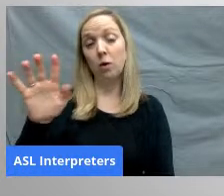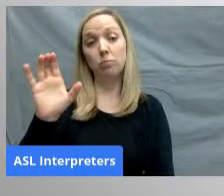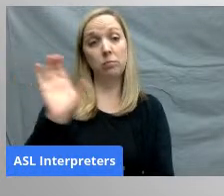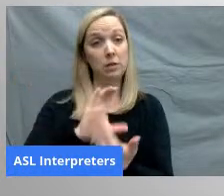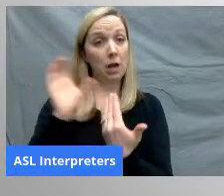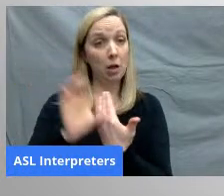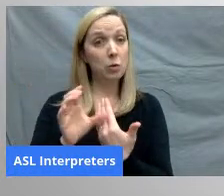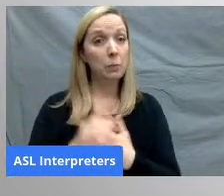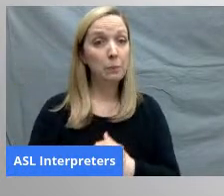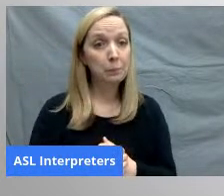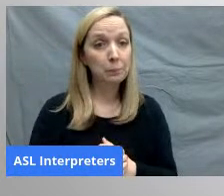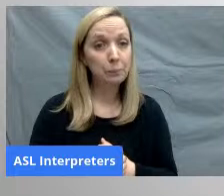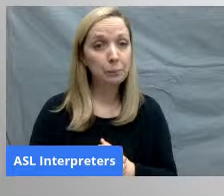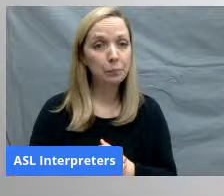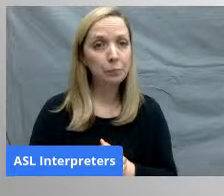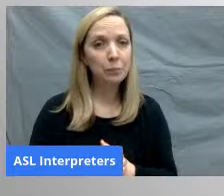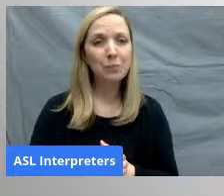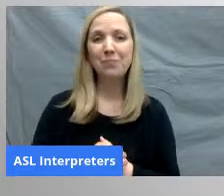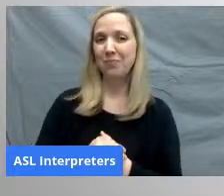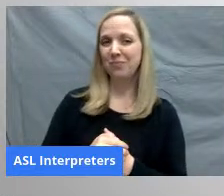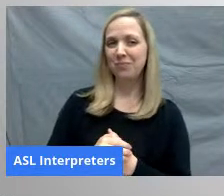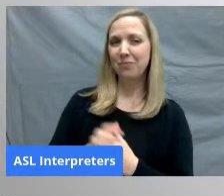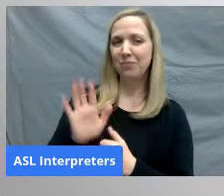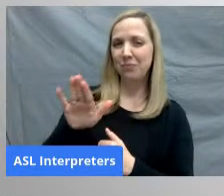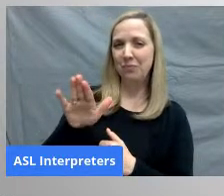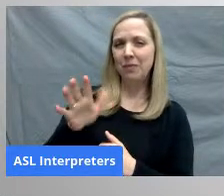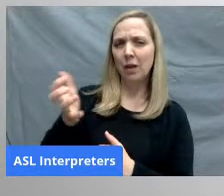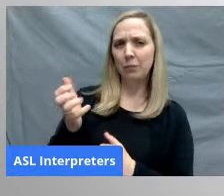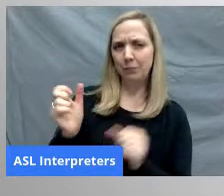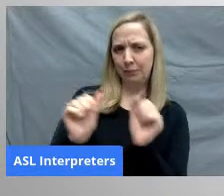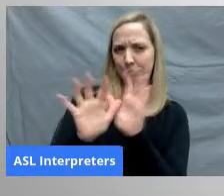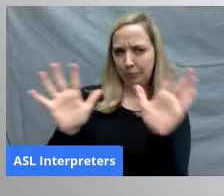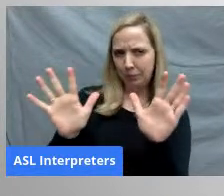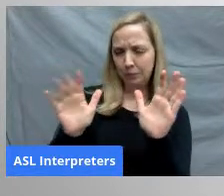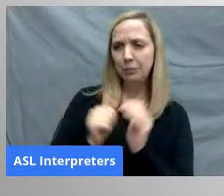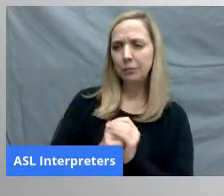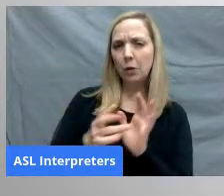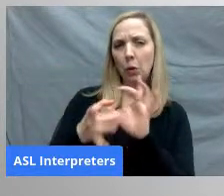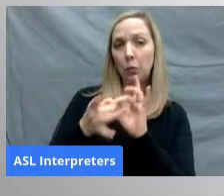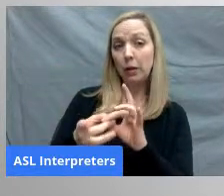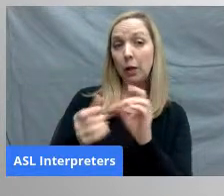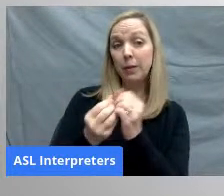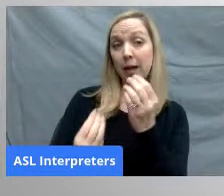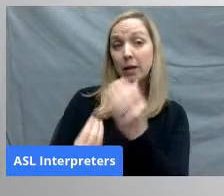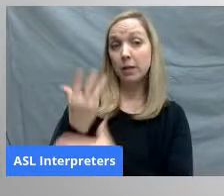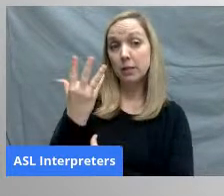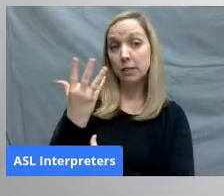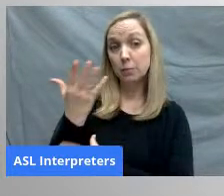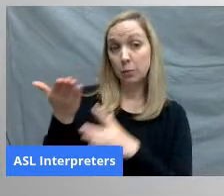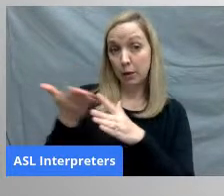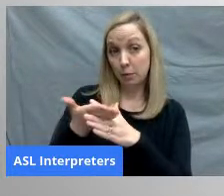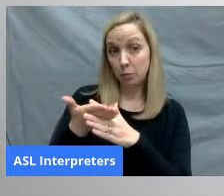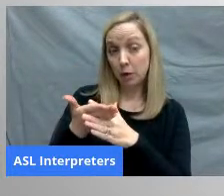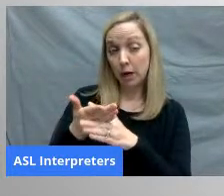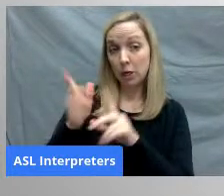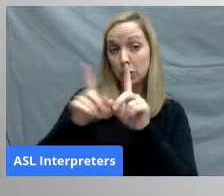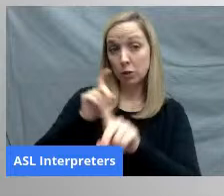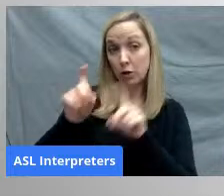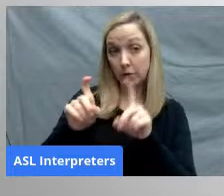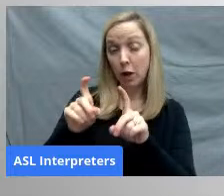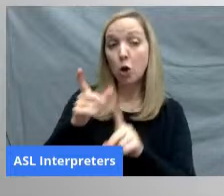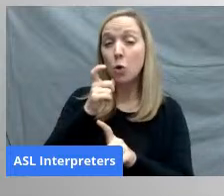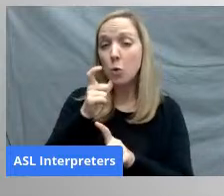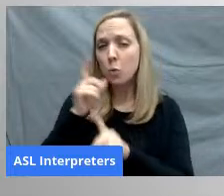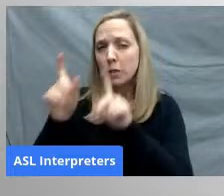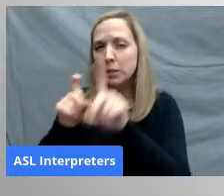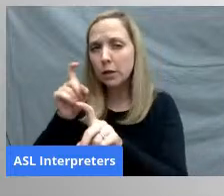And just as a point of clarification, as far as the spring break survey, we surveyed staff and we surveyed families. Is that